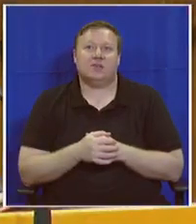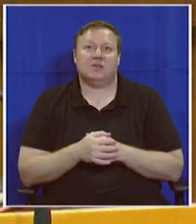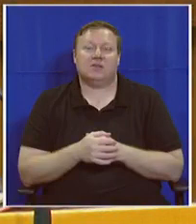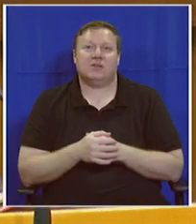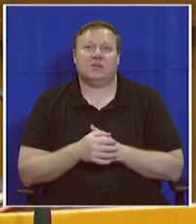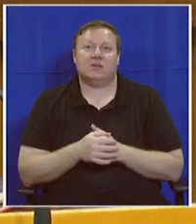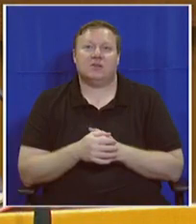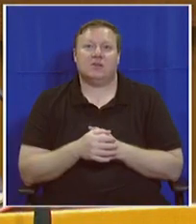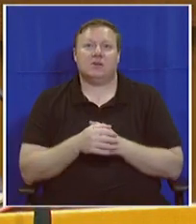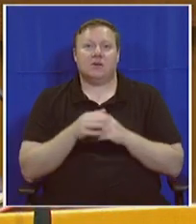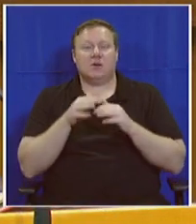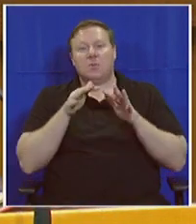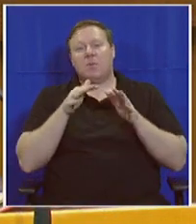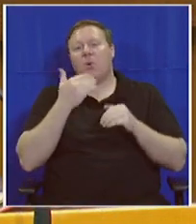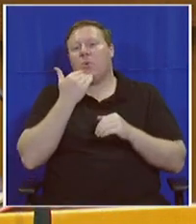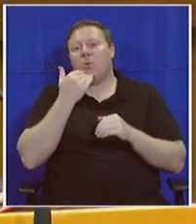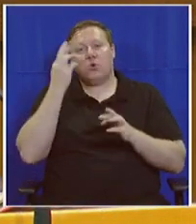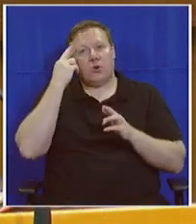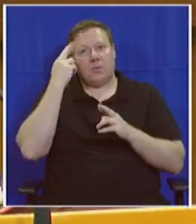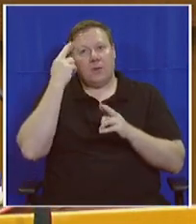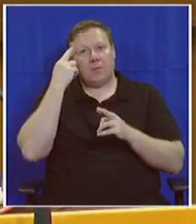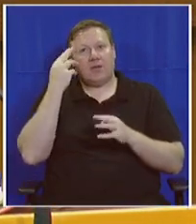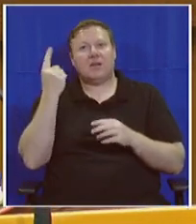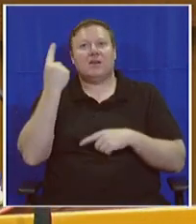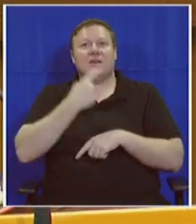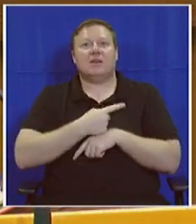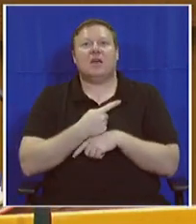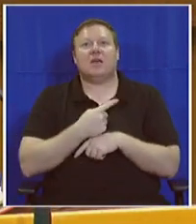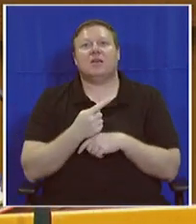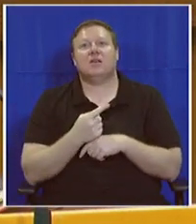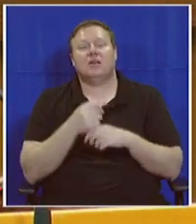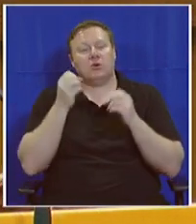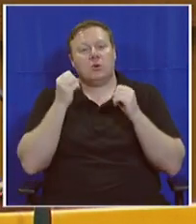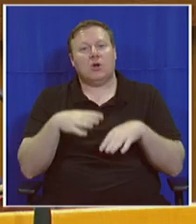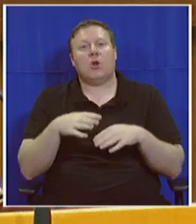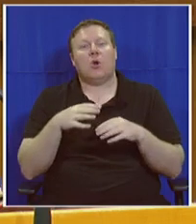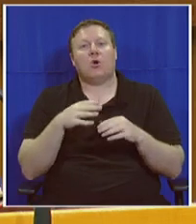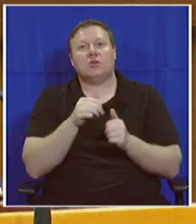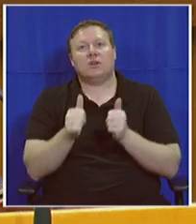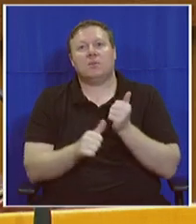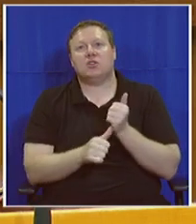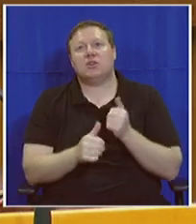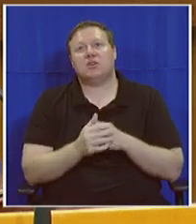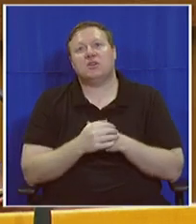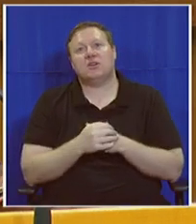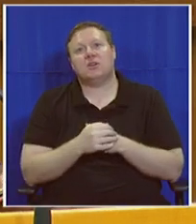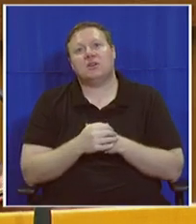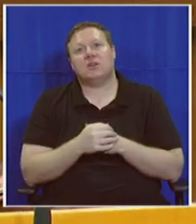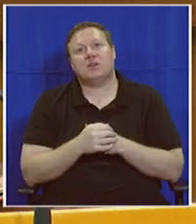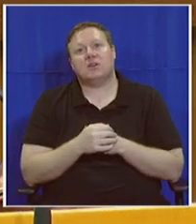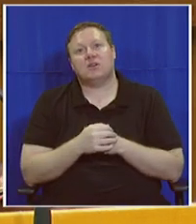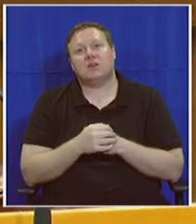remember the day we allocated these deputies, one member here asked me, nizawusebenza